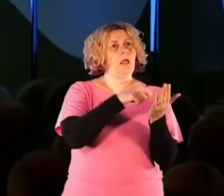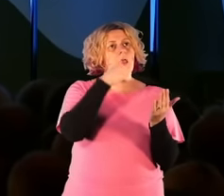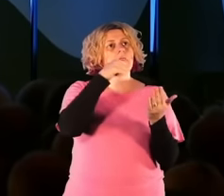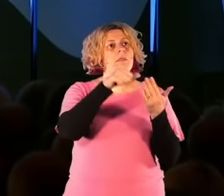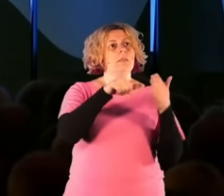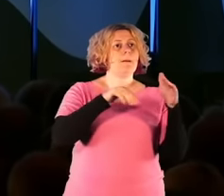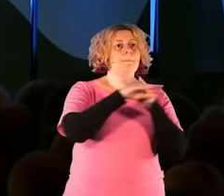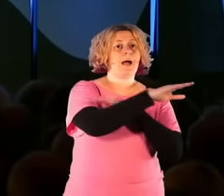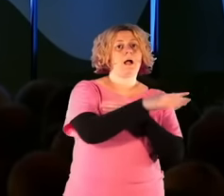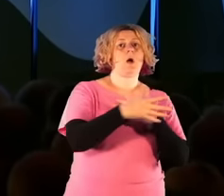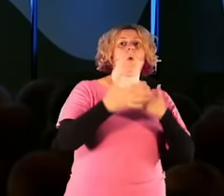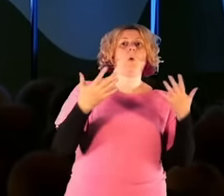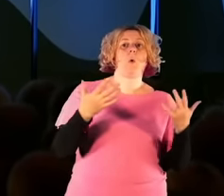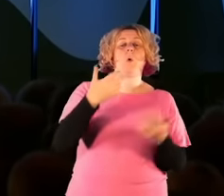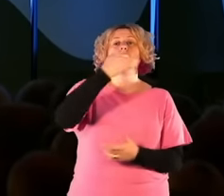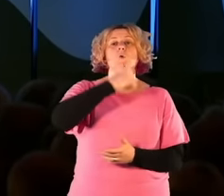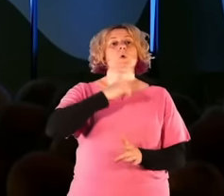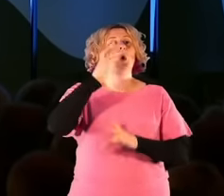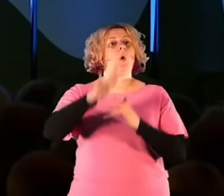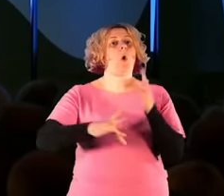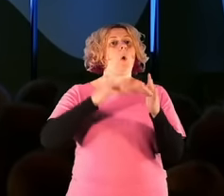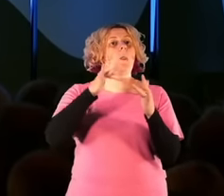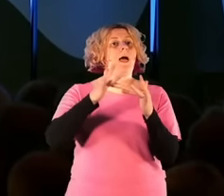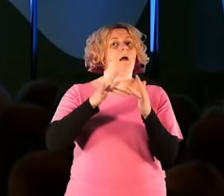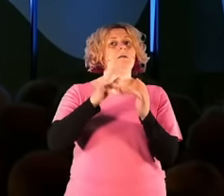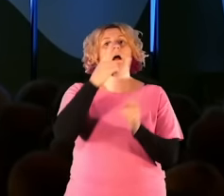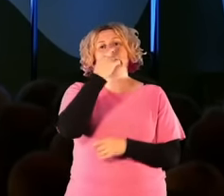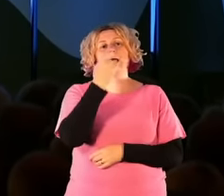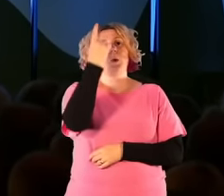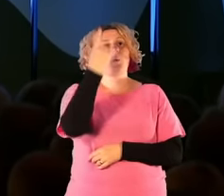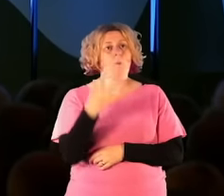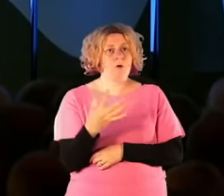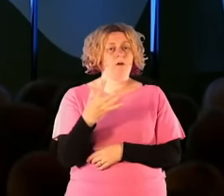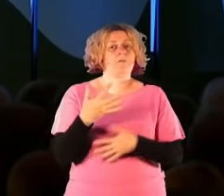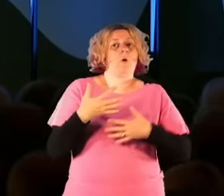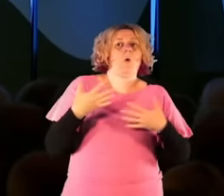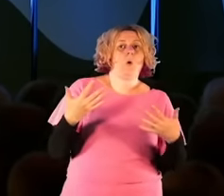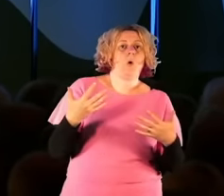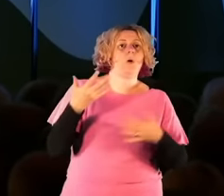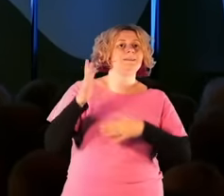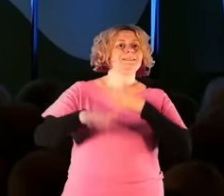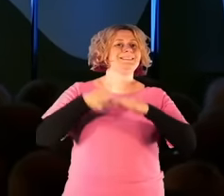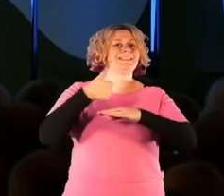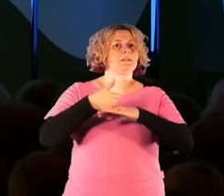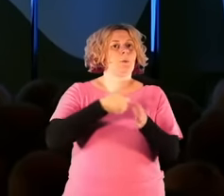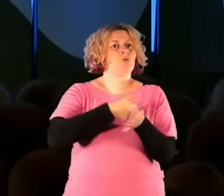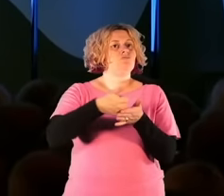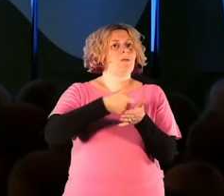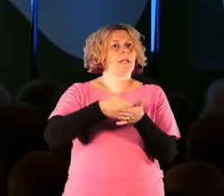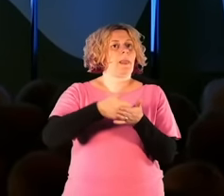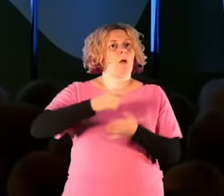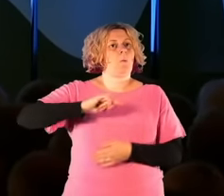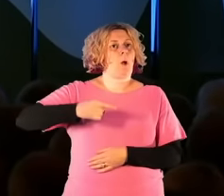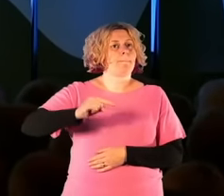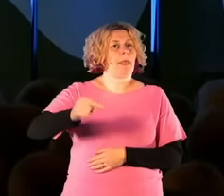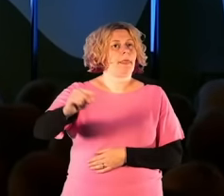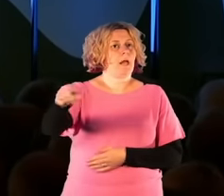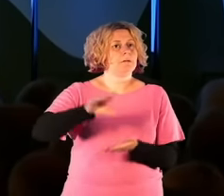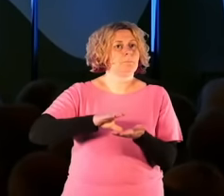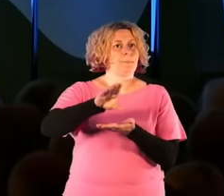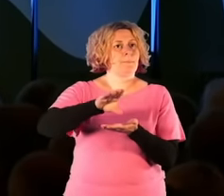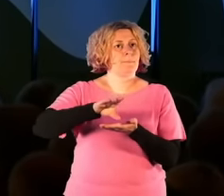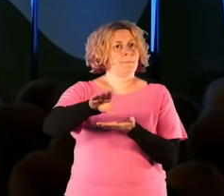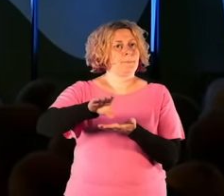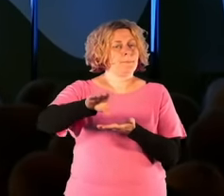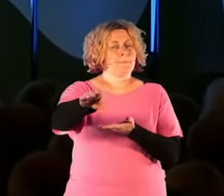online and donate via our website, where you can either give a one-off donation or set up a standing order to give more regularly. Thank you for